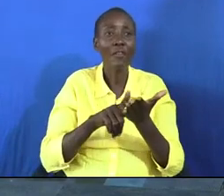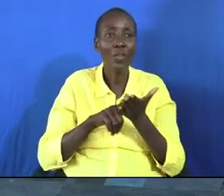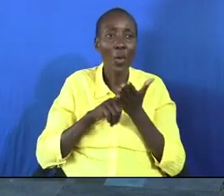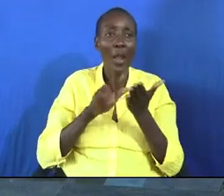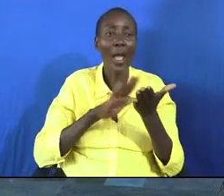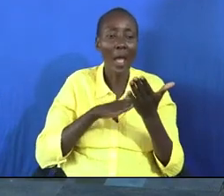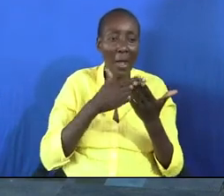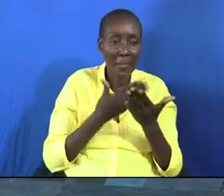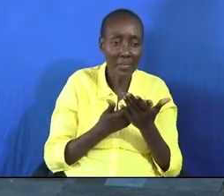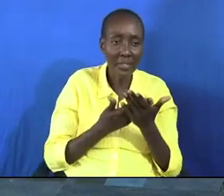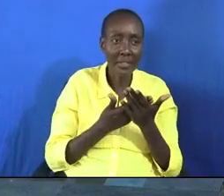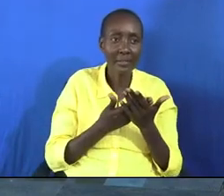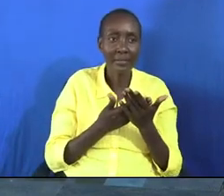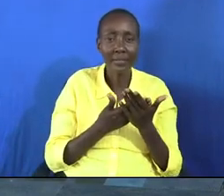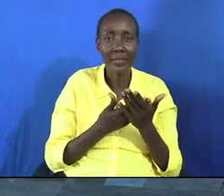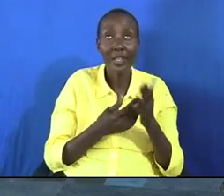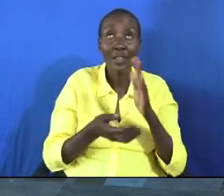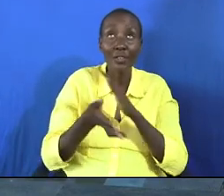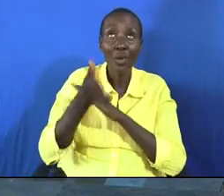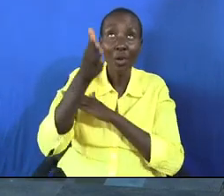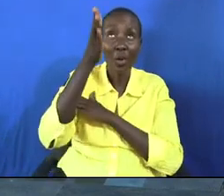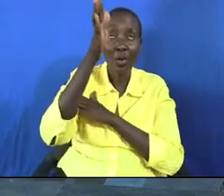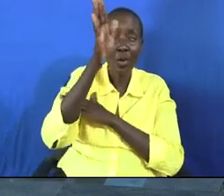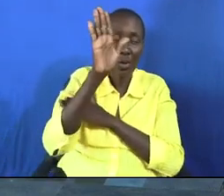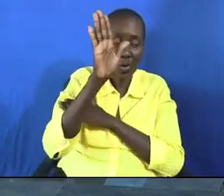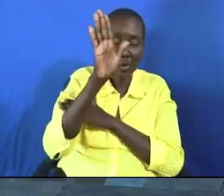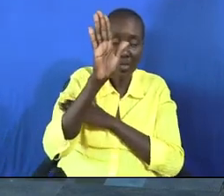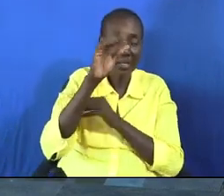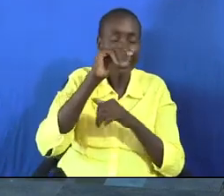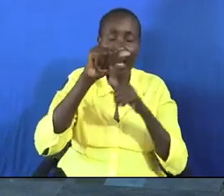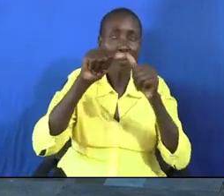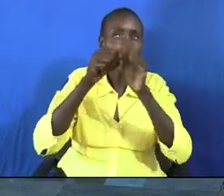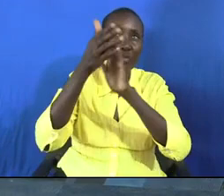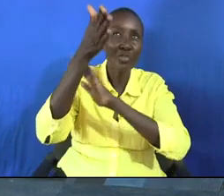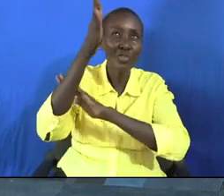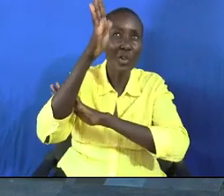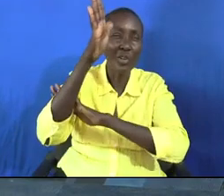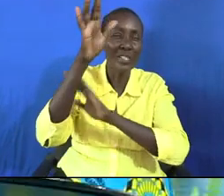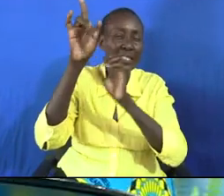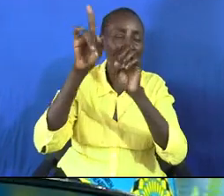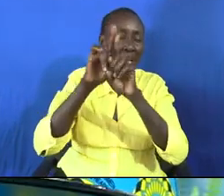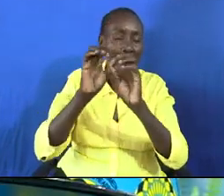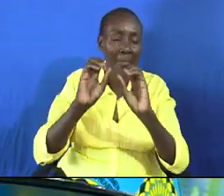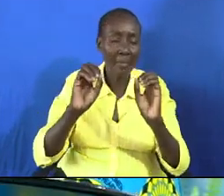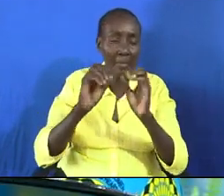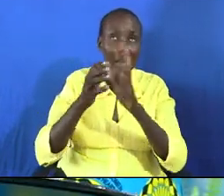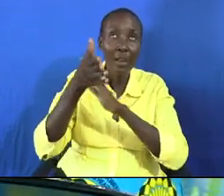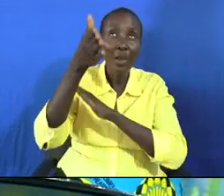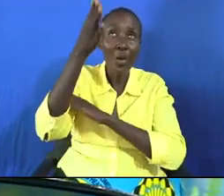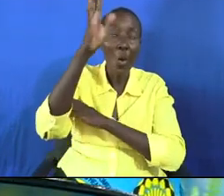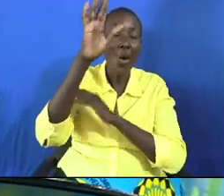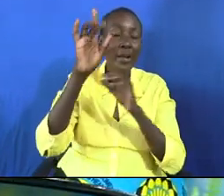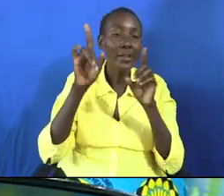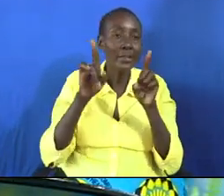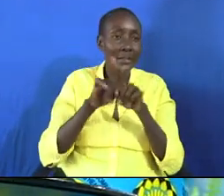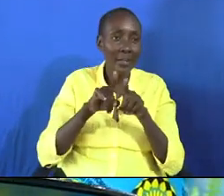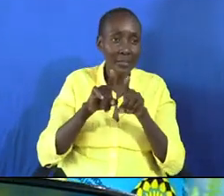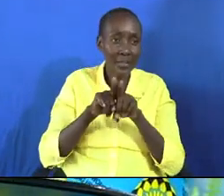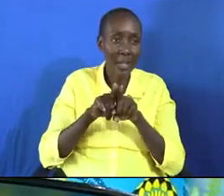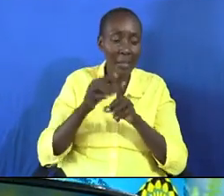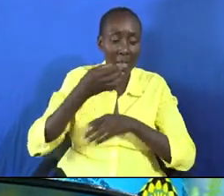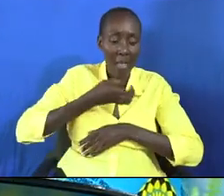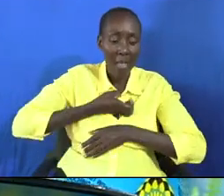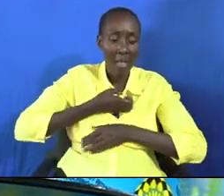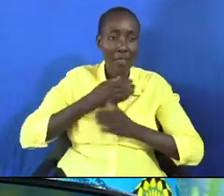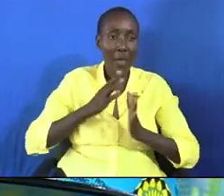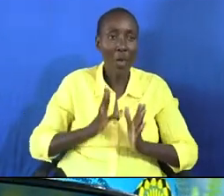do. So, God, it's not about God. God, like that, the owner of